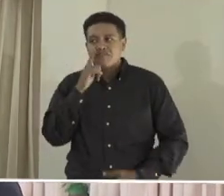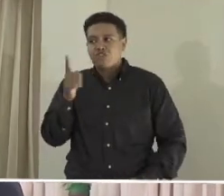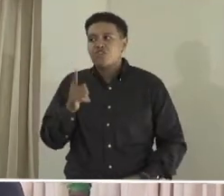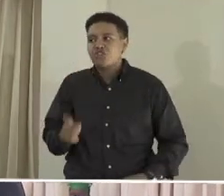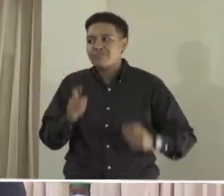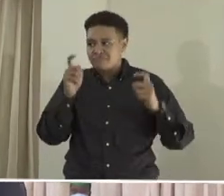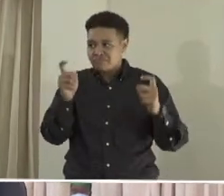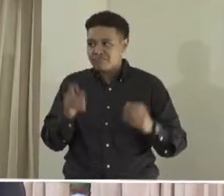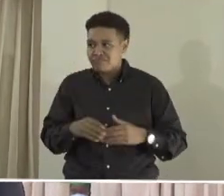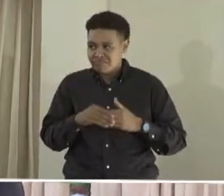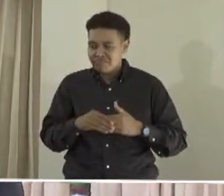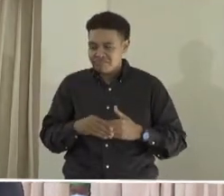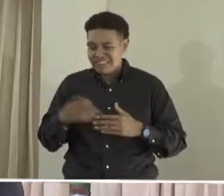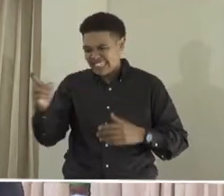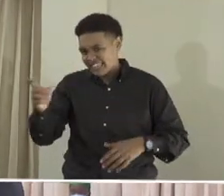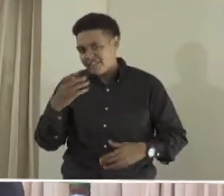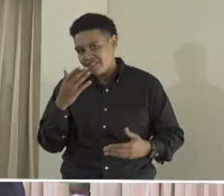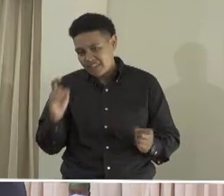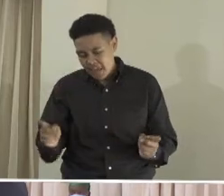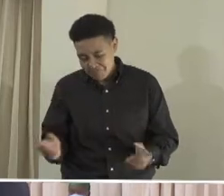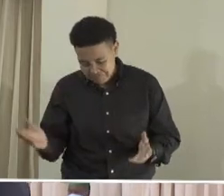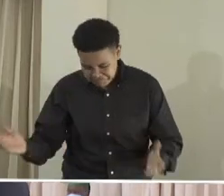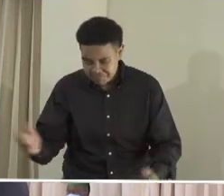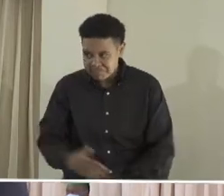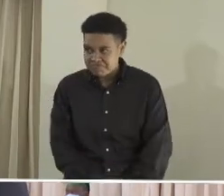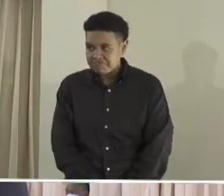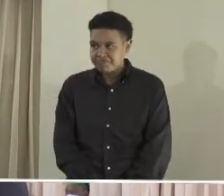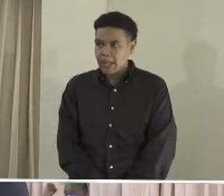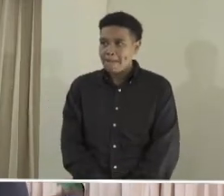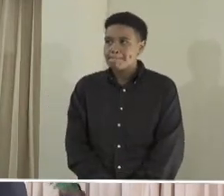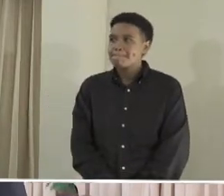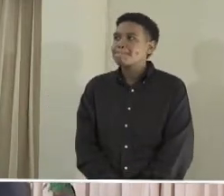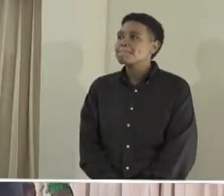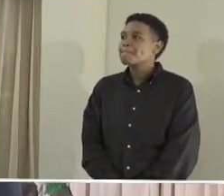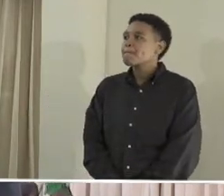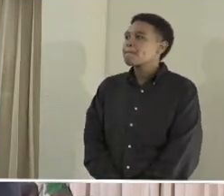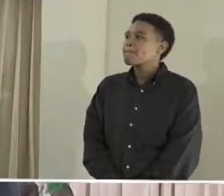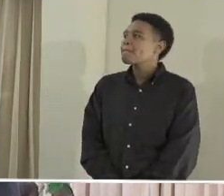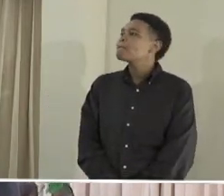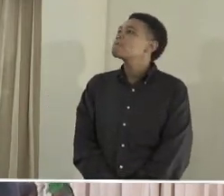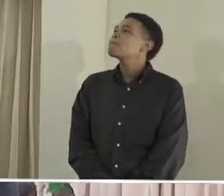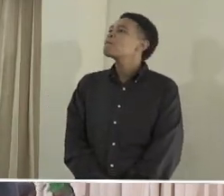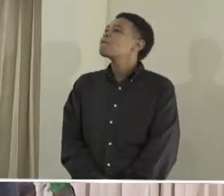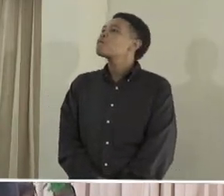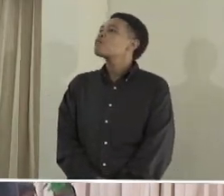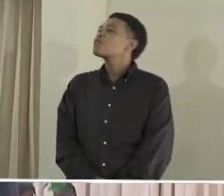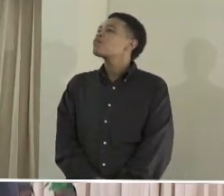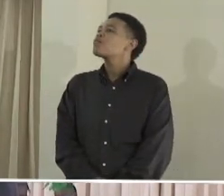this presentation, sir, to Reverend Gordon and his wife.